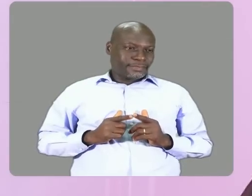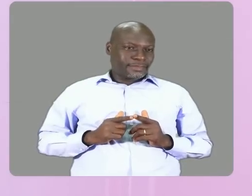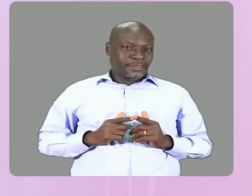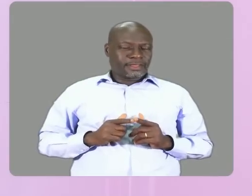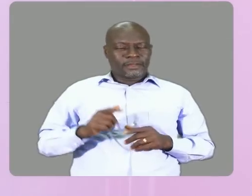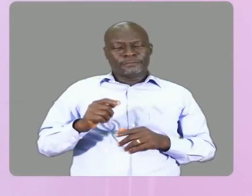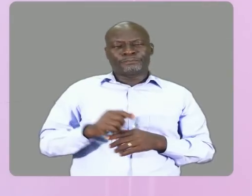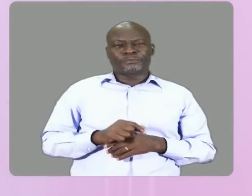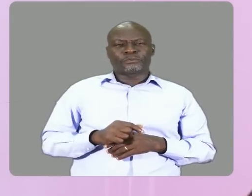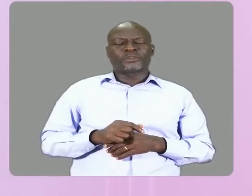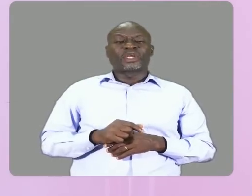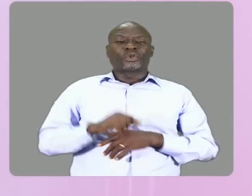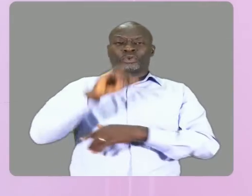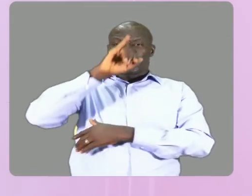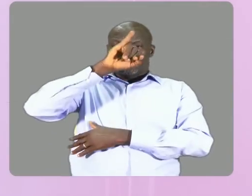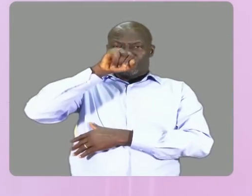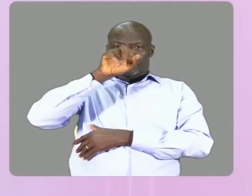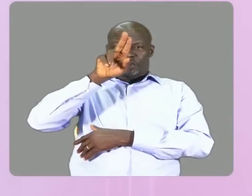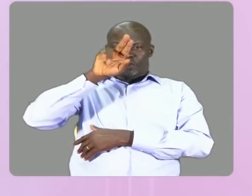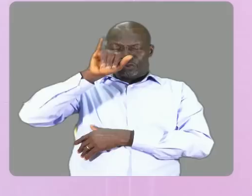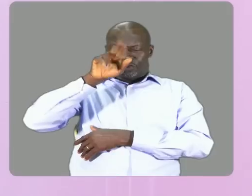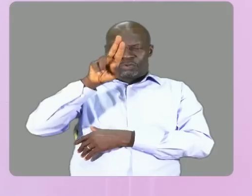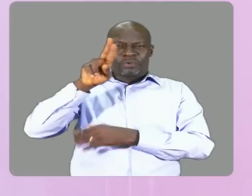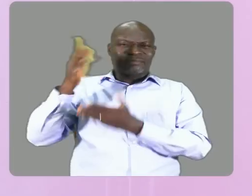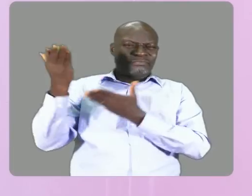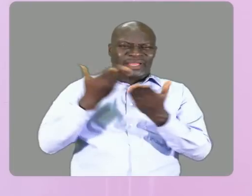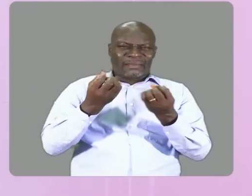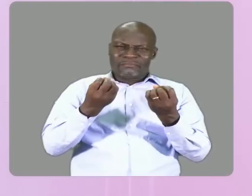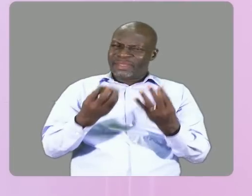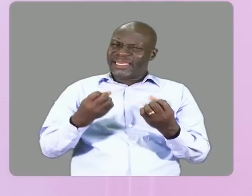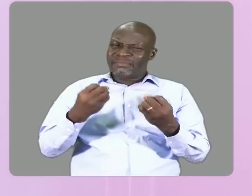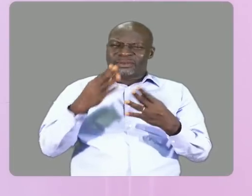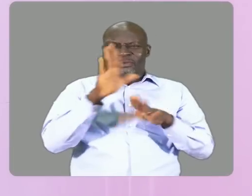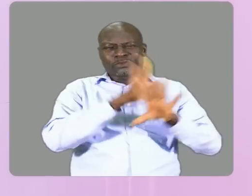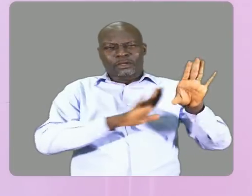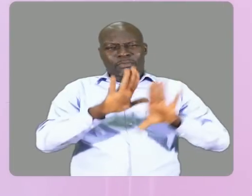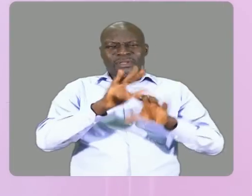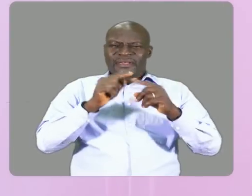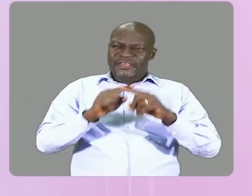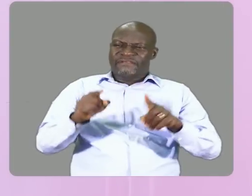abosonsom ade ohaw ani amani hunu ato efie ani abusua bebre eso